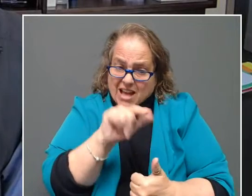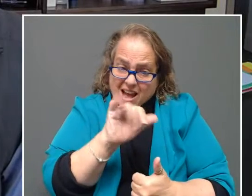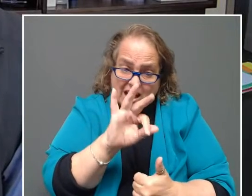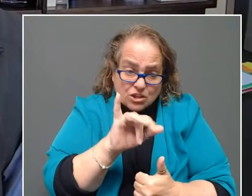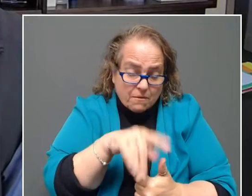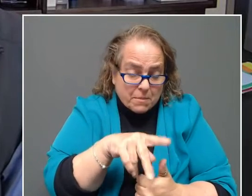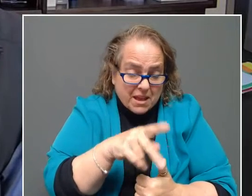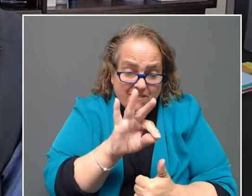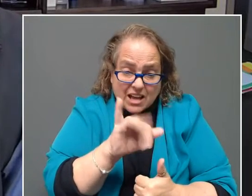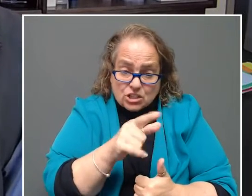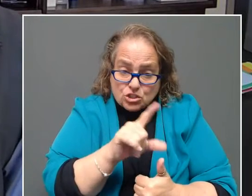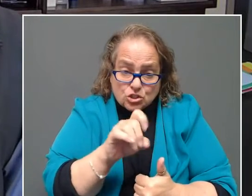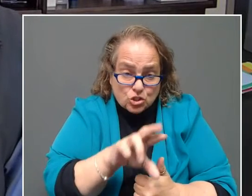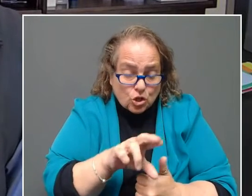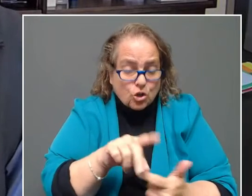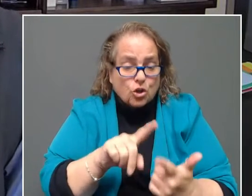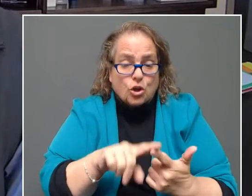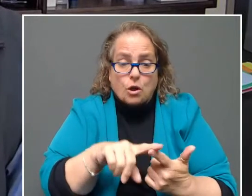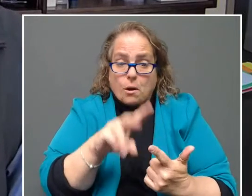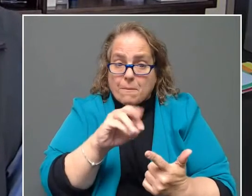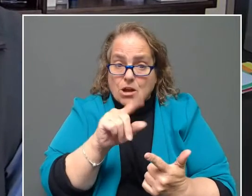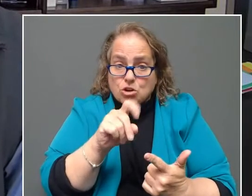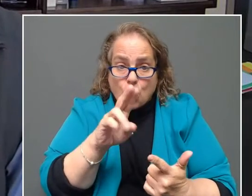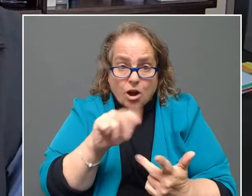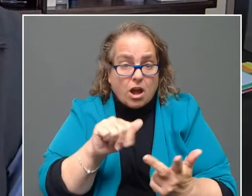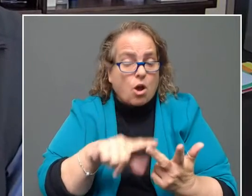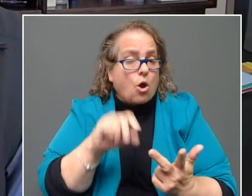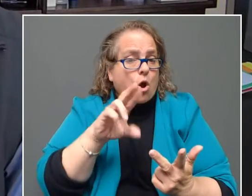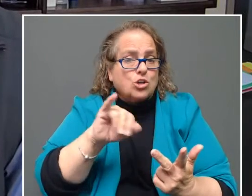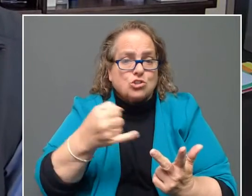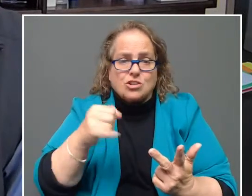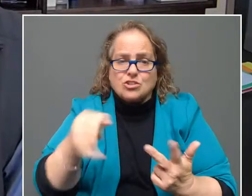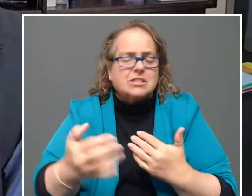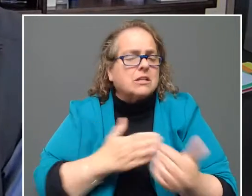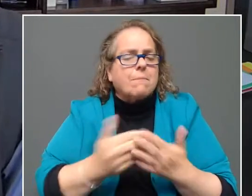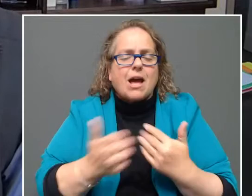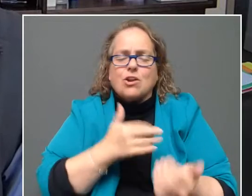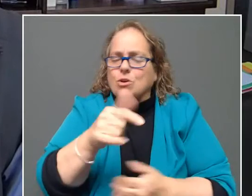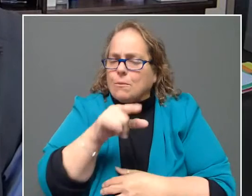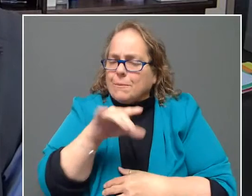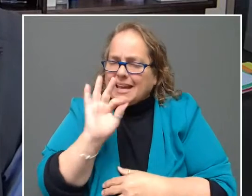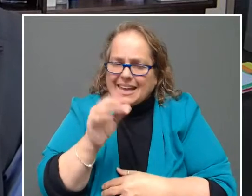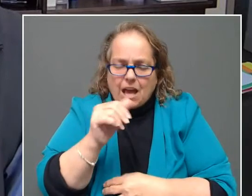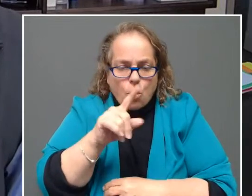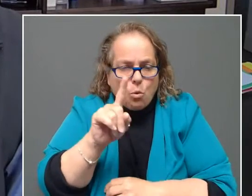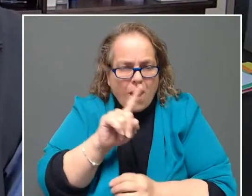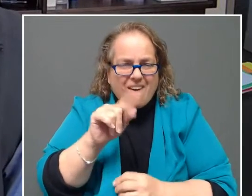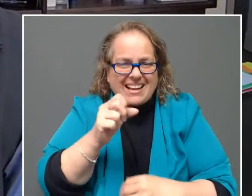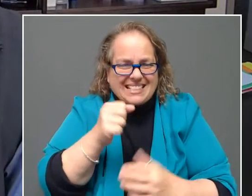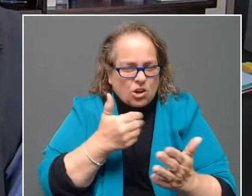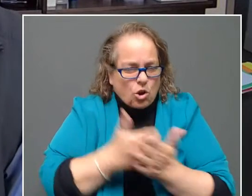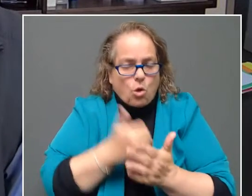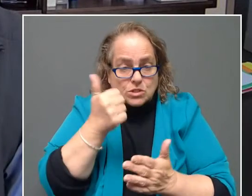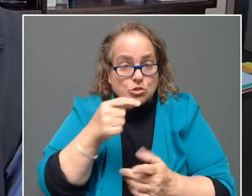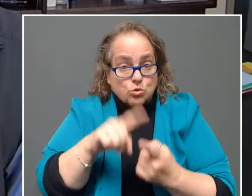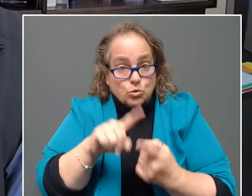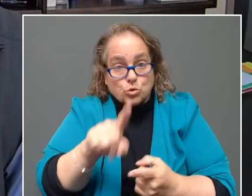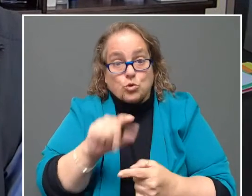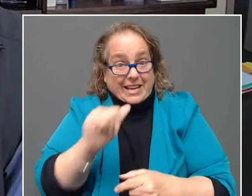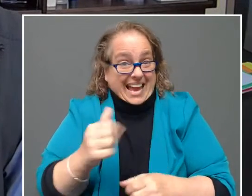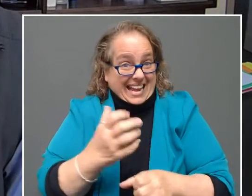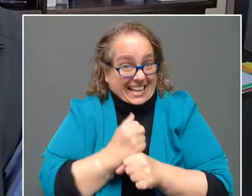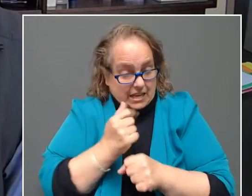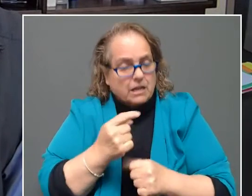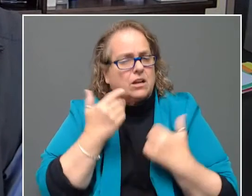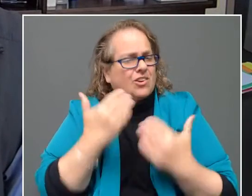very first one available. This really is, like I said before, this is our exit strategy. We've got to take advantage